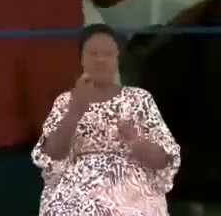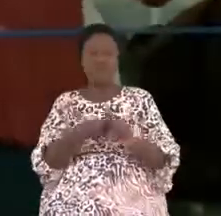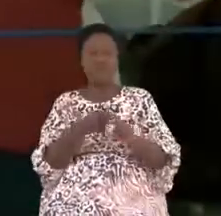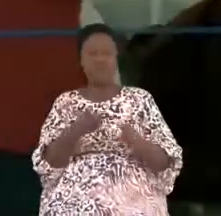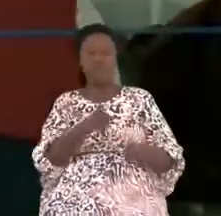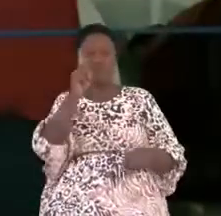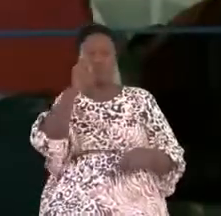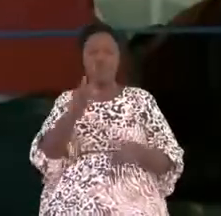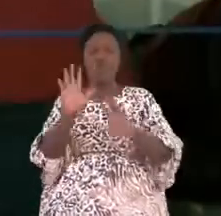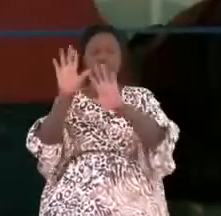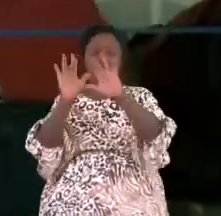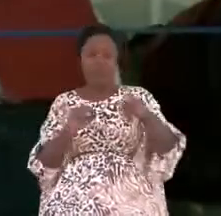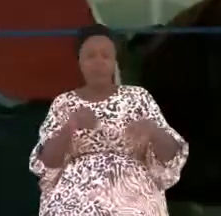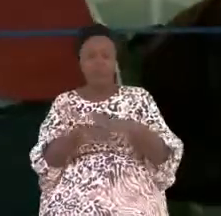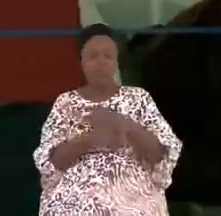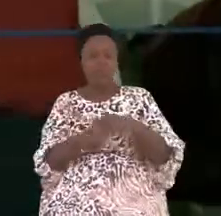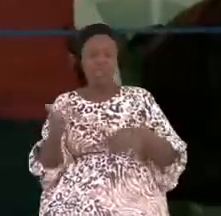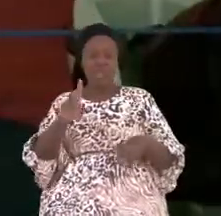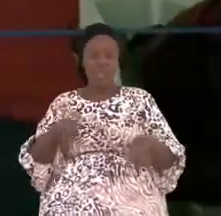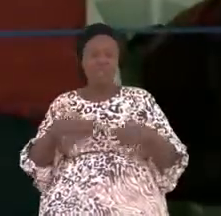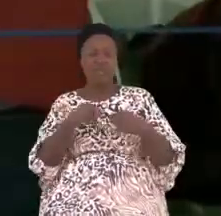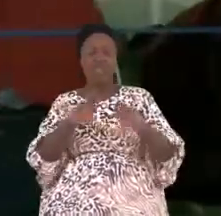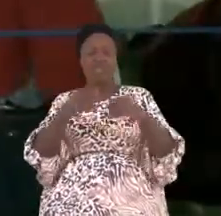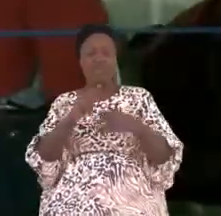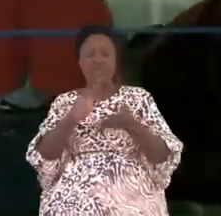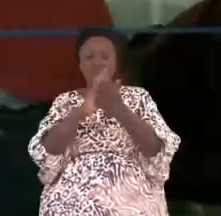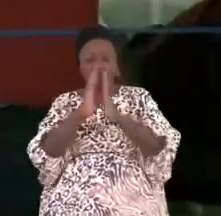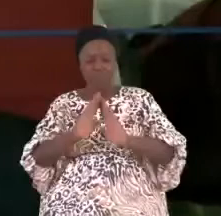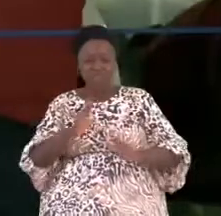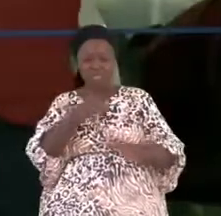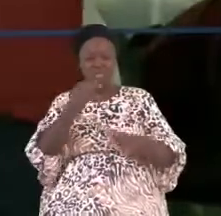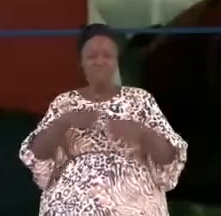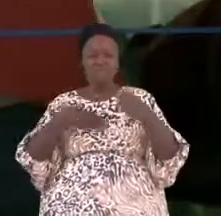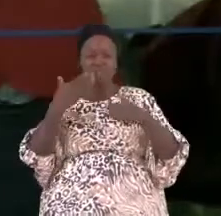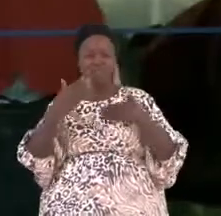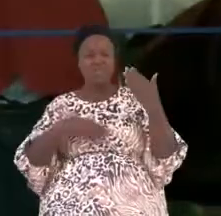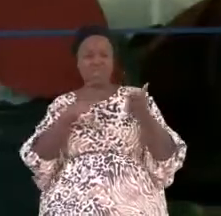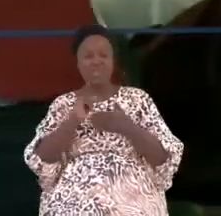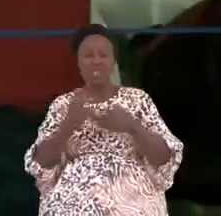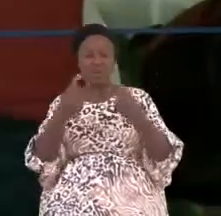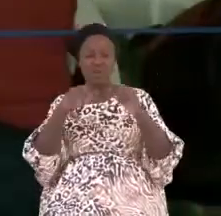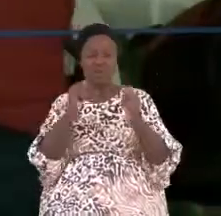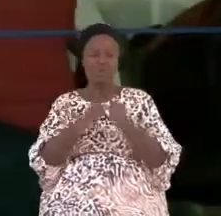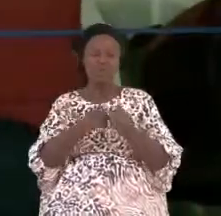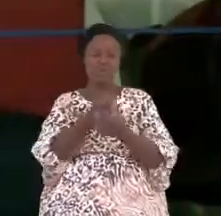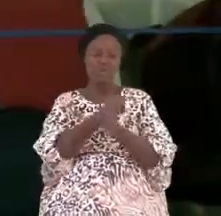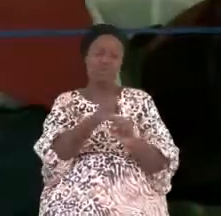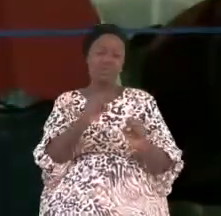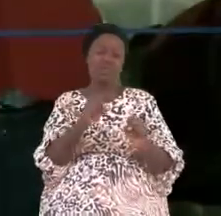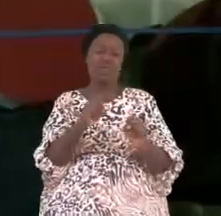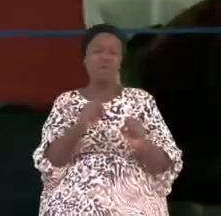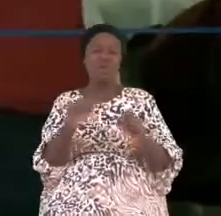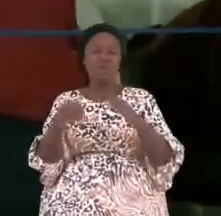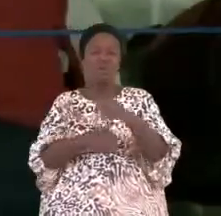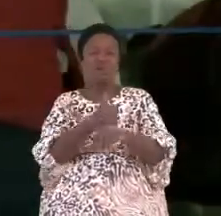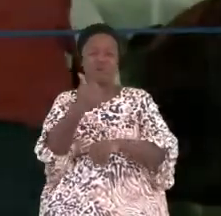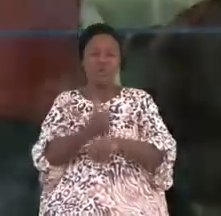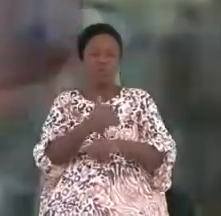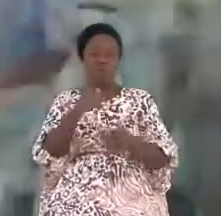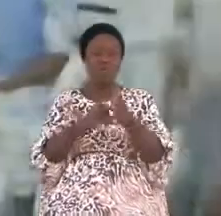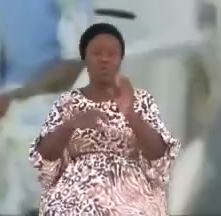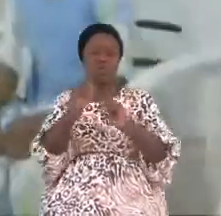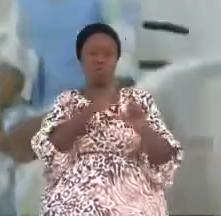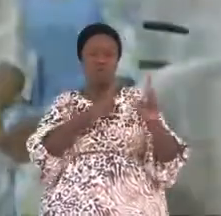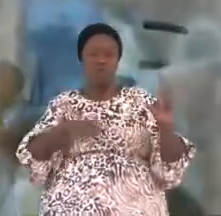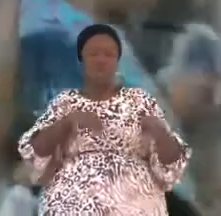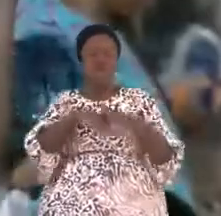lives grant them the peace and the joy that causes salvation conformity to lord in